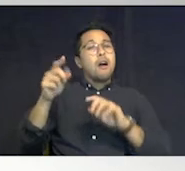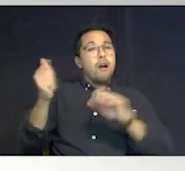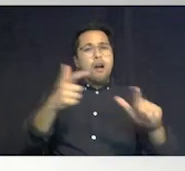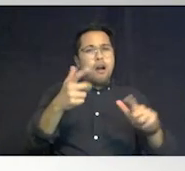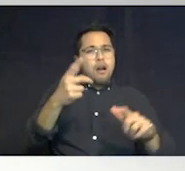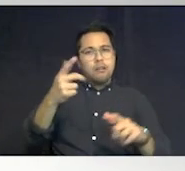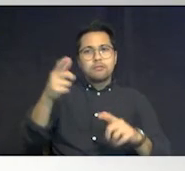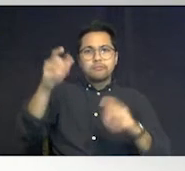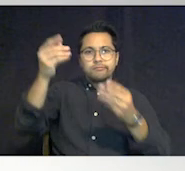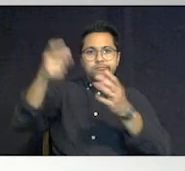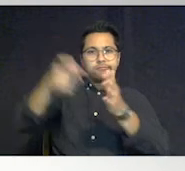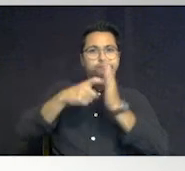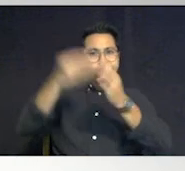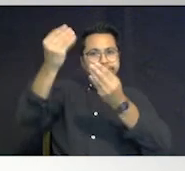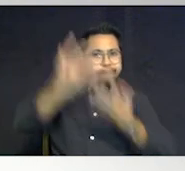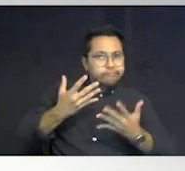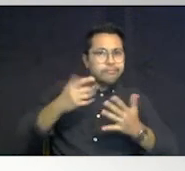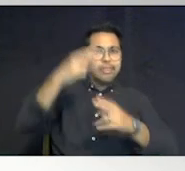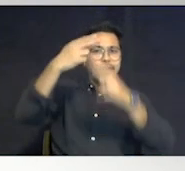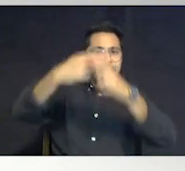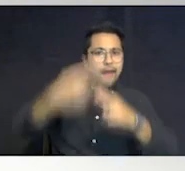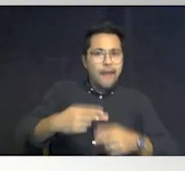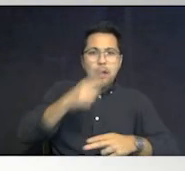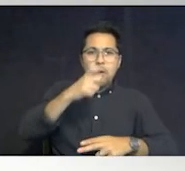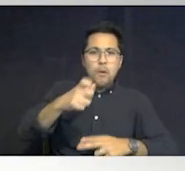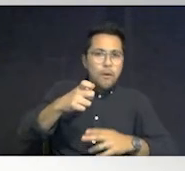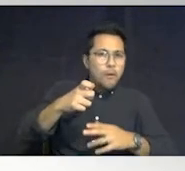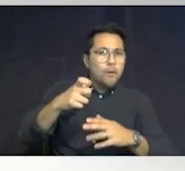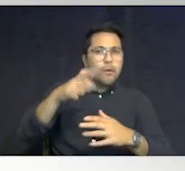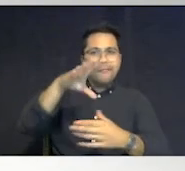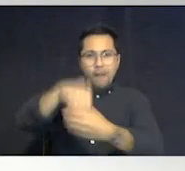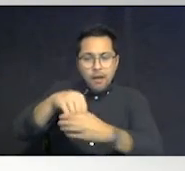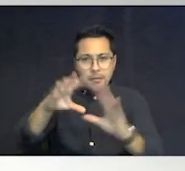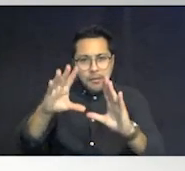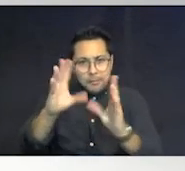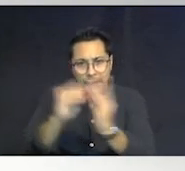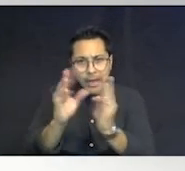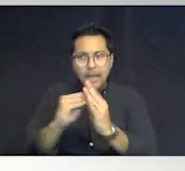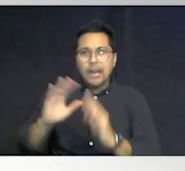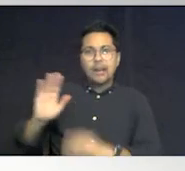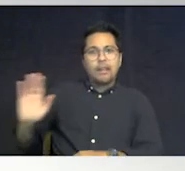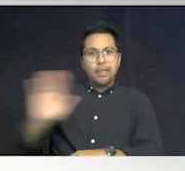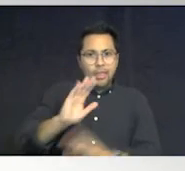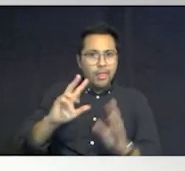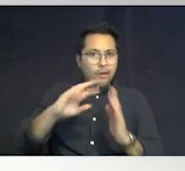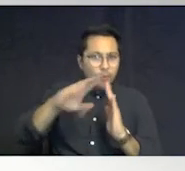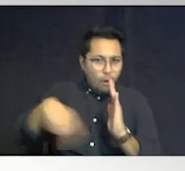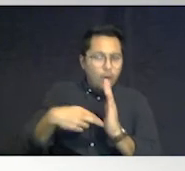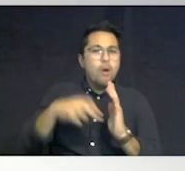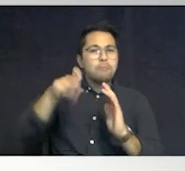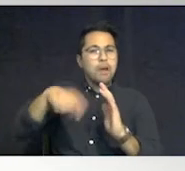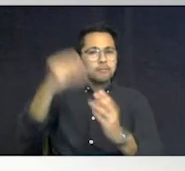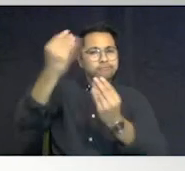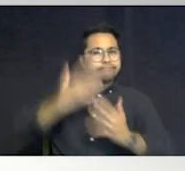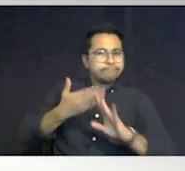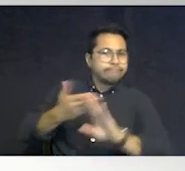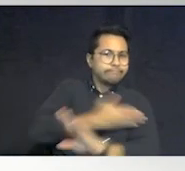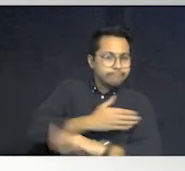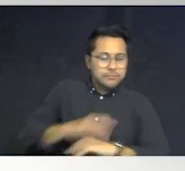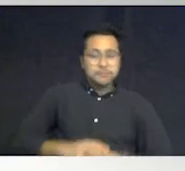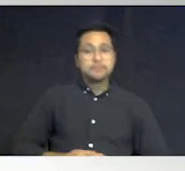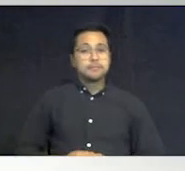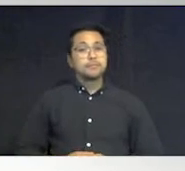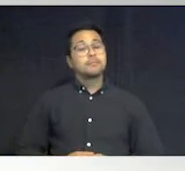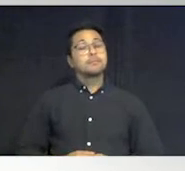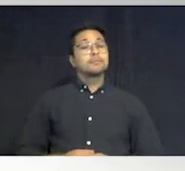lists, which includes the name of those who will attend and their role. Because mediation is a voluntary and confidential process, the purpose of this